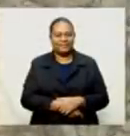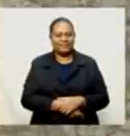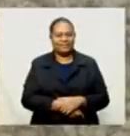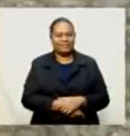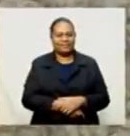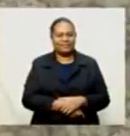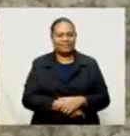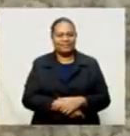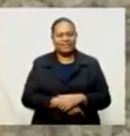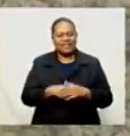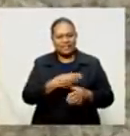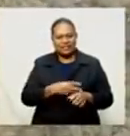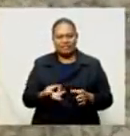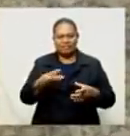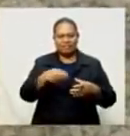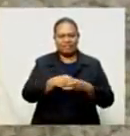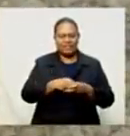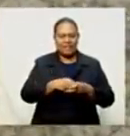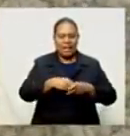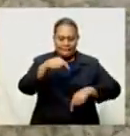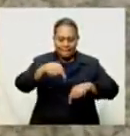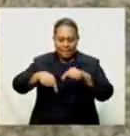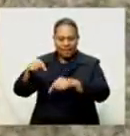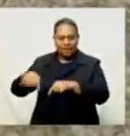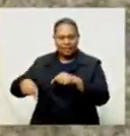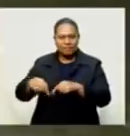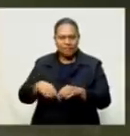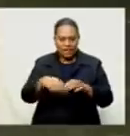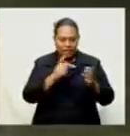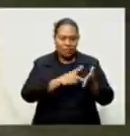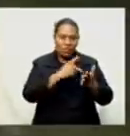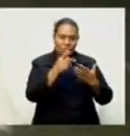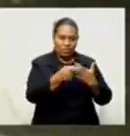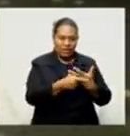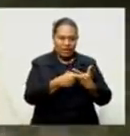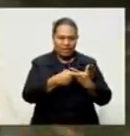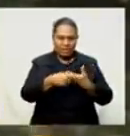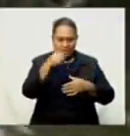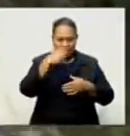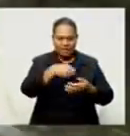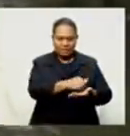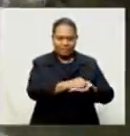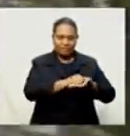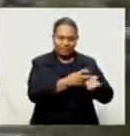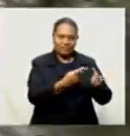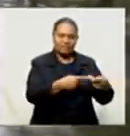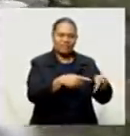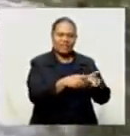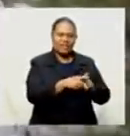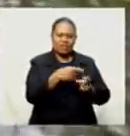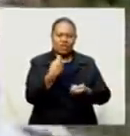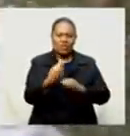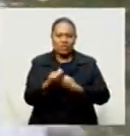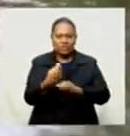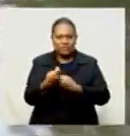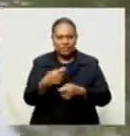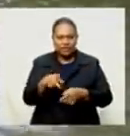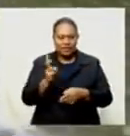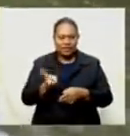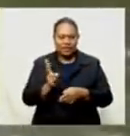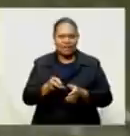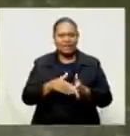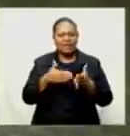This is part of the ministry's mangrove advancement program to help restore traditional fishing grounds. Minister Dr. Mahendra Reddy